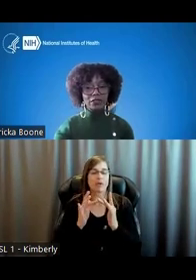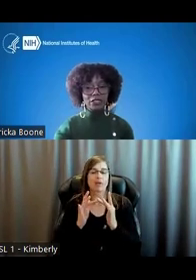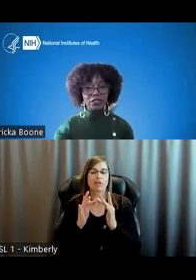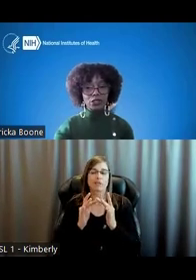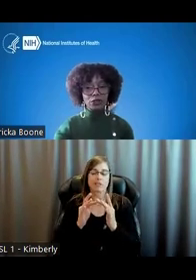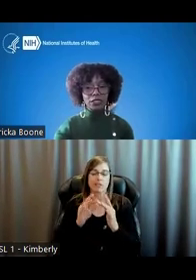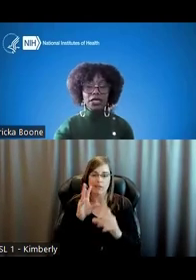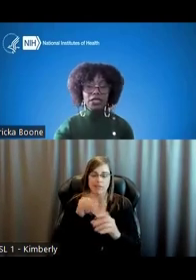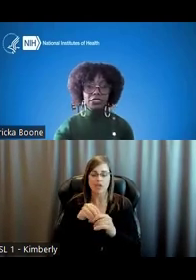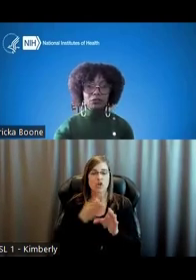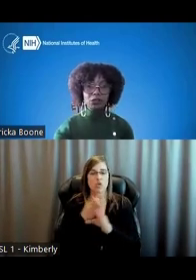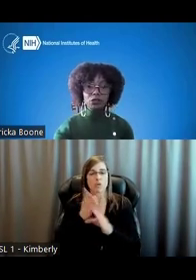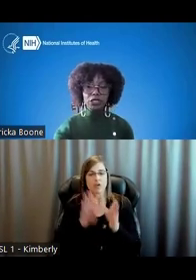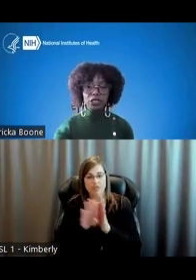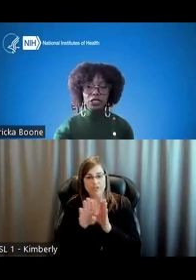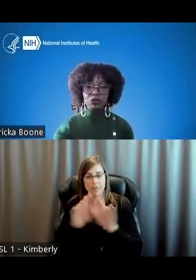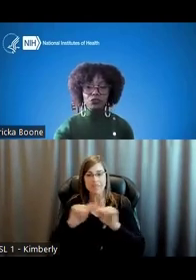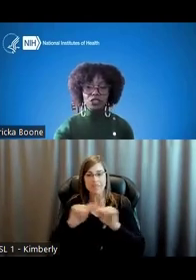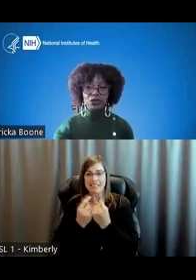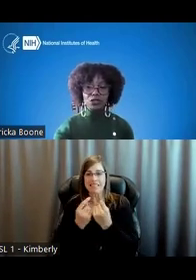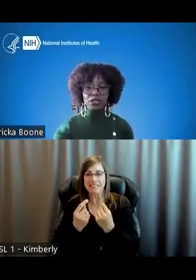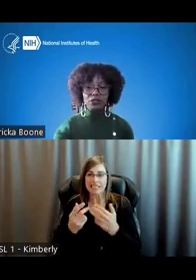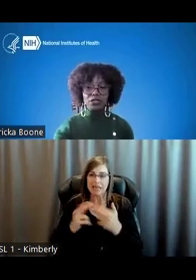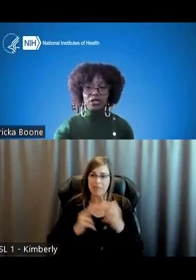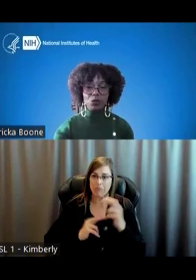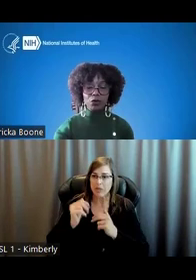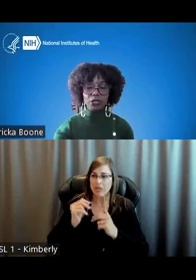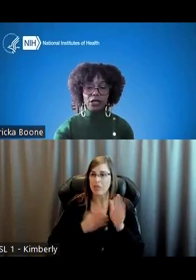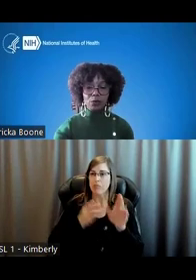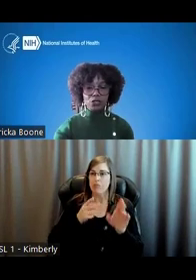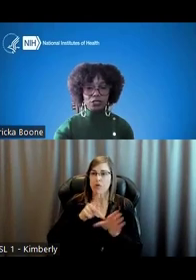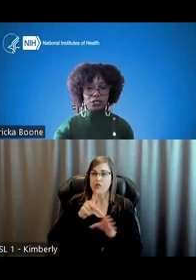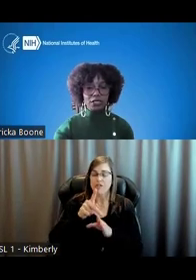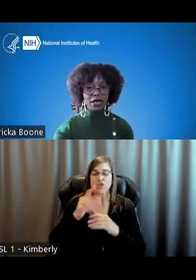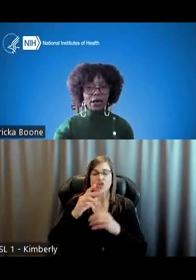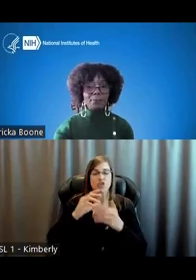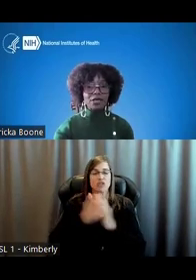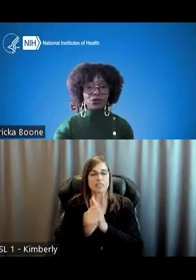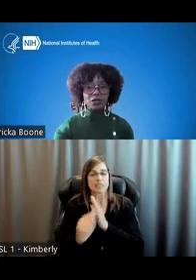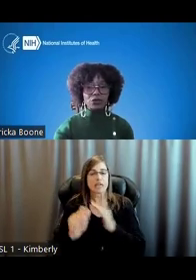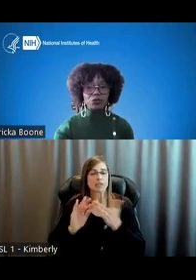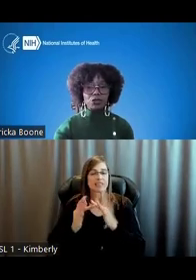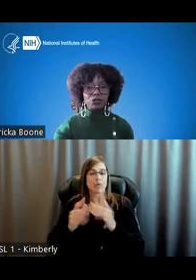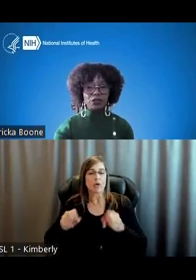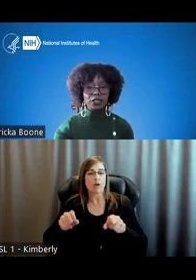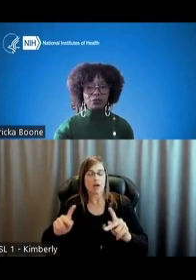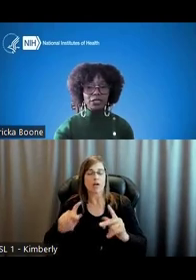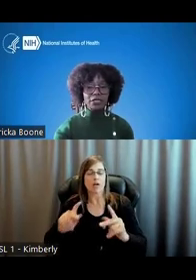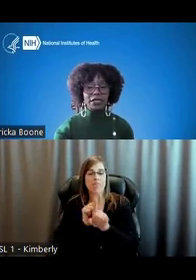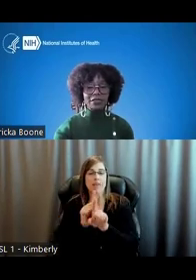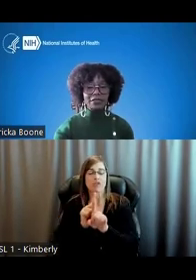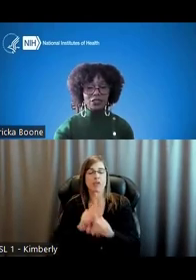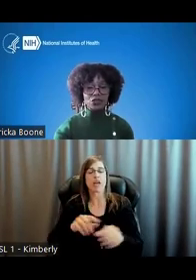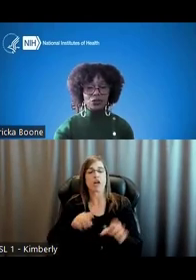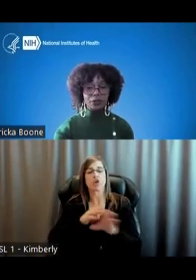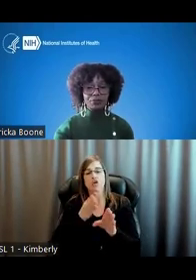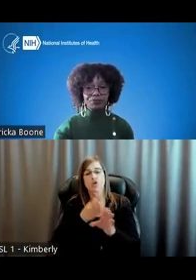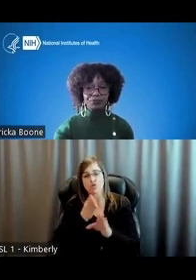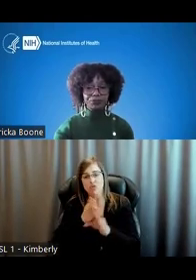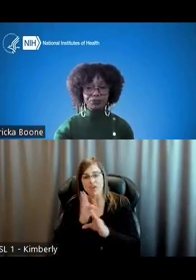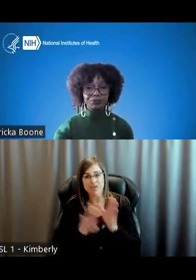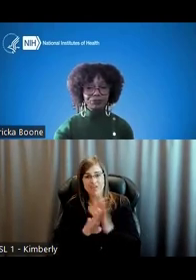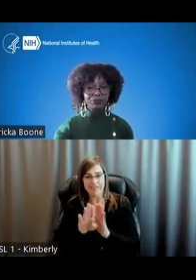development activities, including team building, professional skills and networking opportunities, mentoring, career development, et